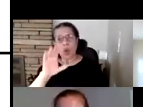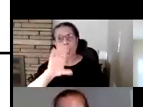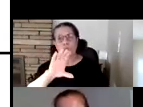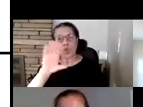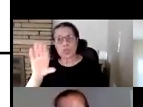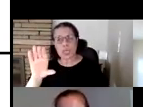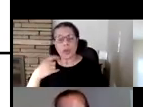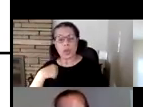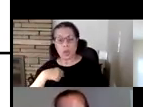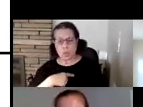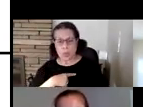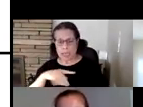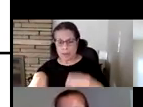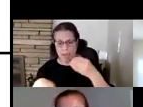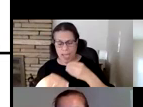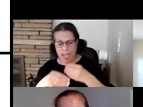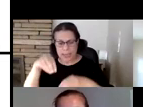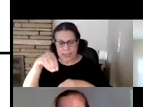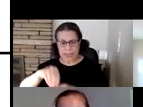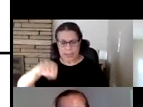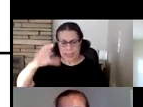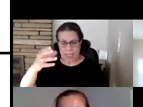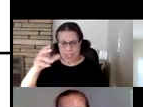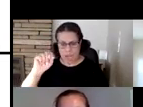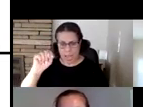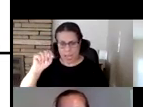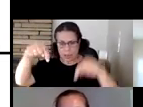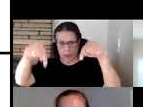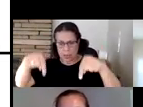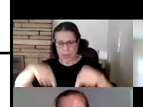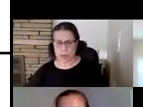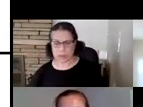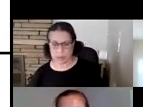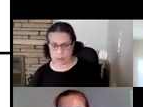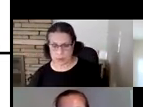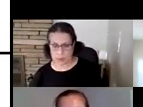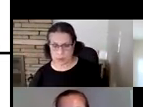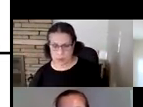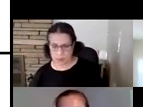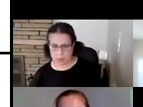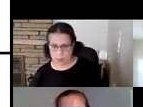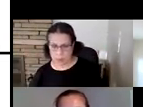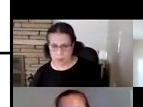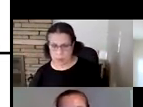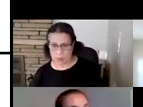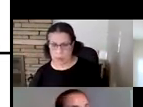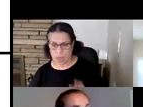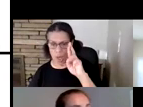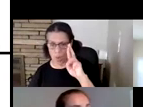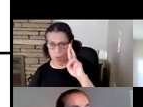have dropped that into the chat. There's a link there. And so hopefully people can access that, and you'll see